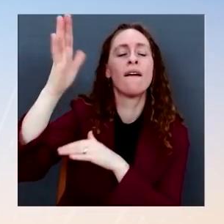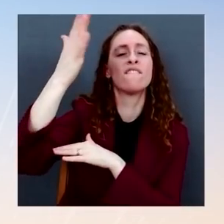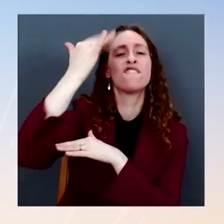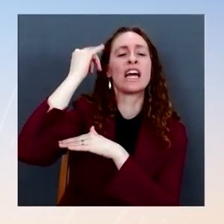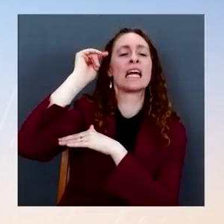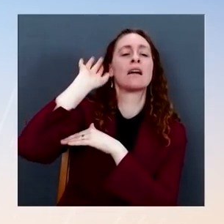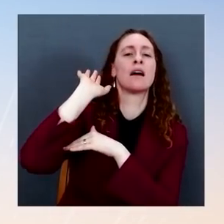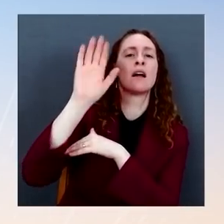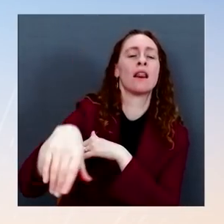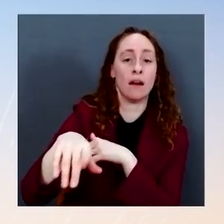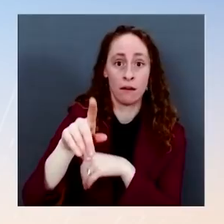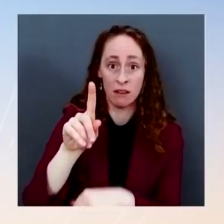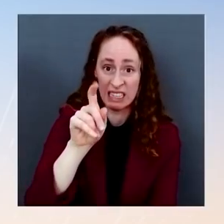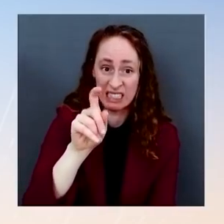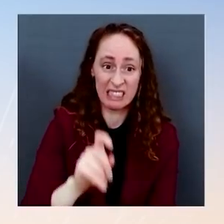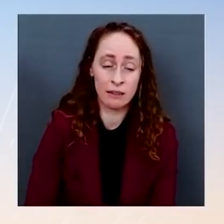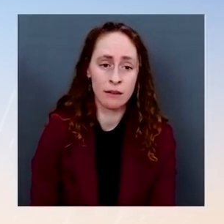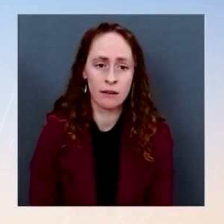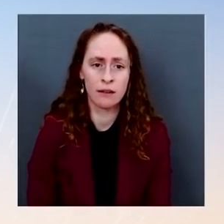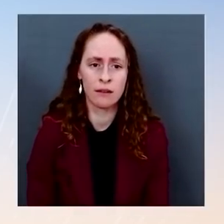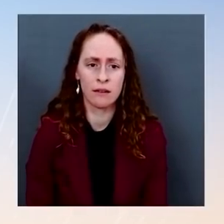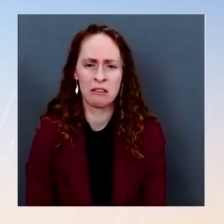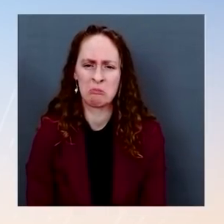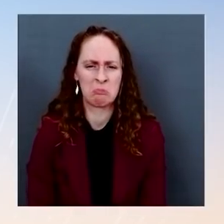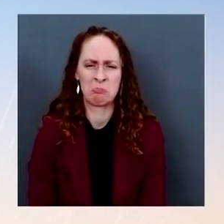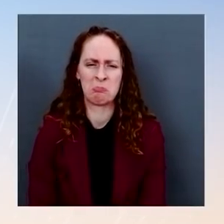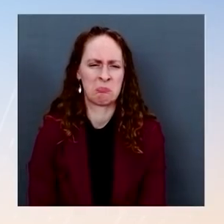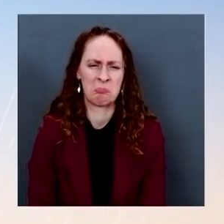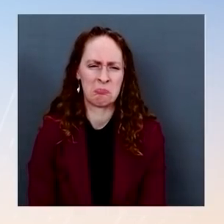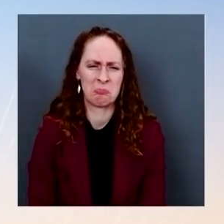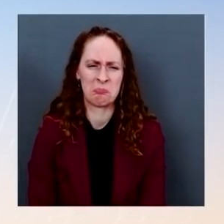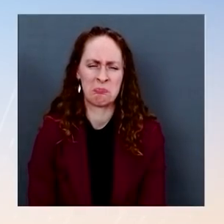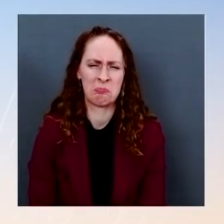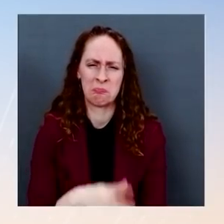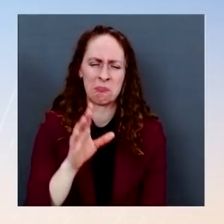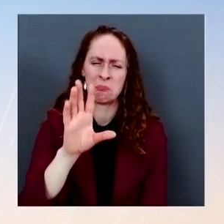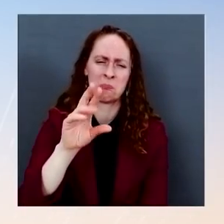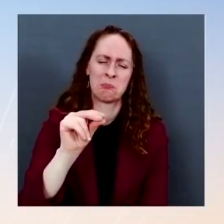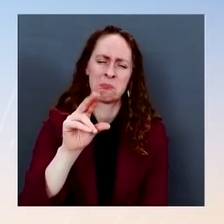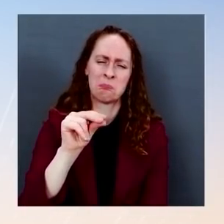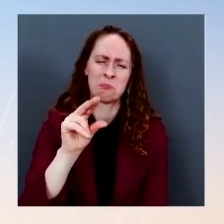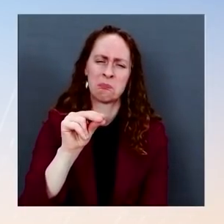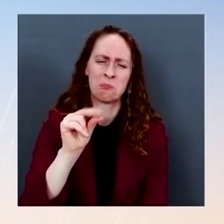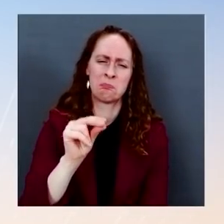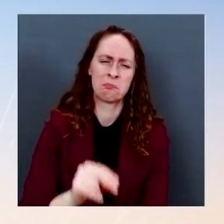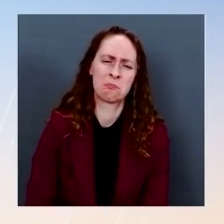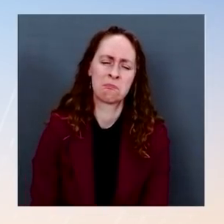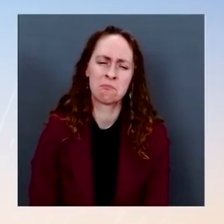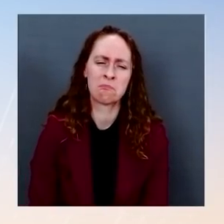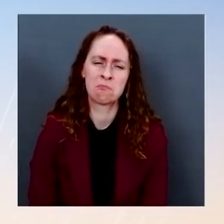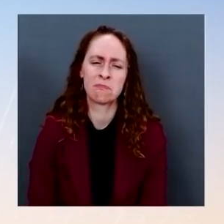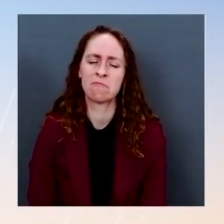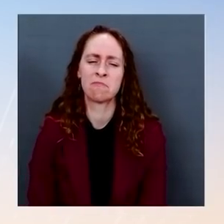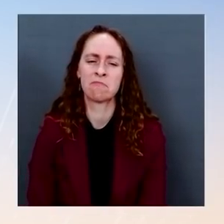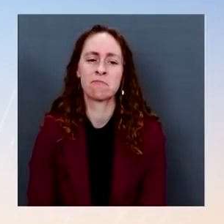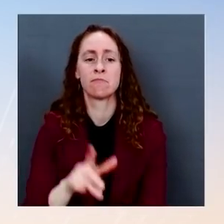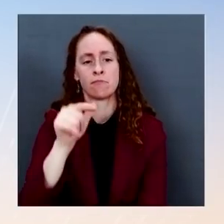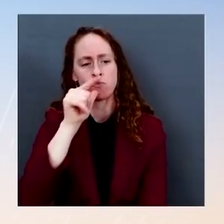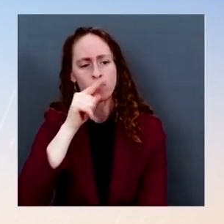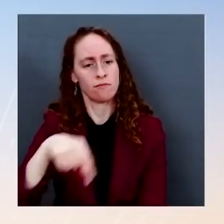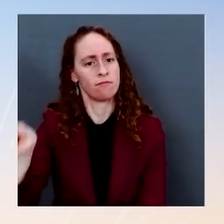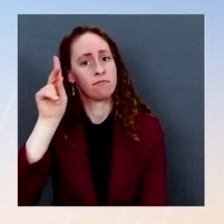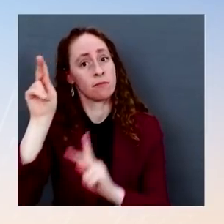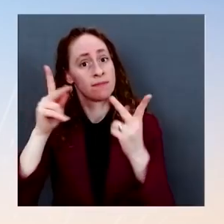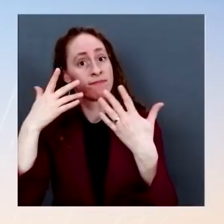that it's an indication that this creates certainty in the workplace, creates ensures there's a healthy workplace, and that is outside of this OSHA